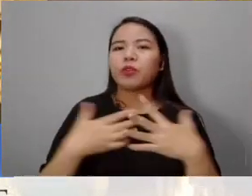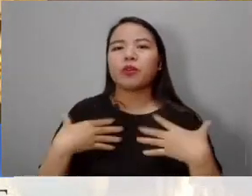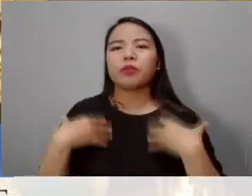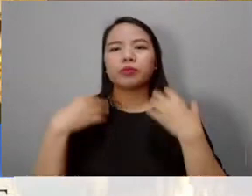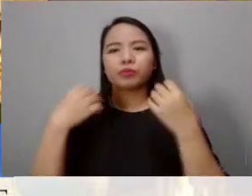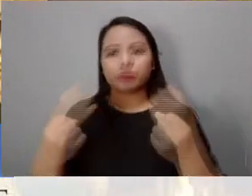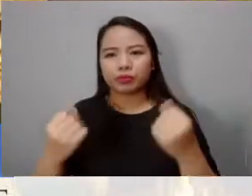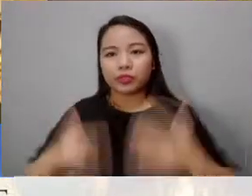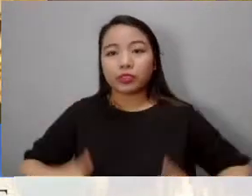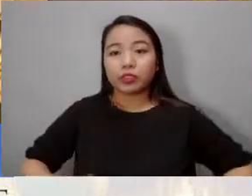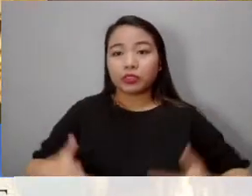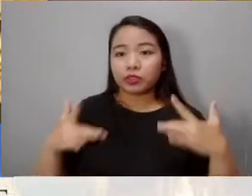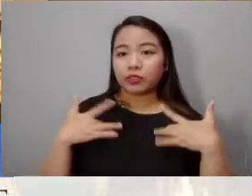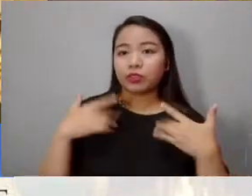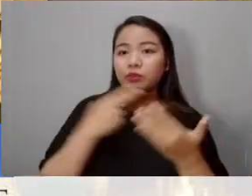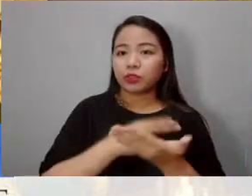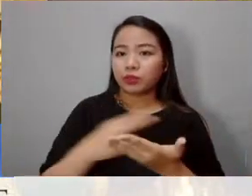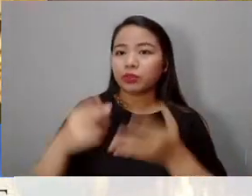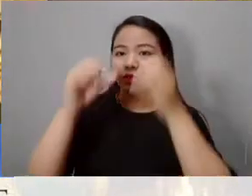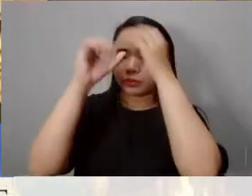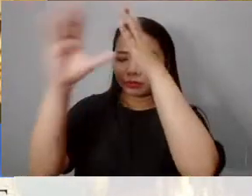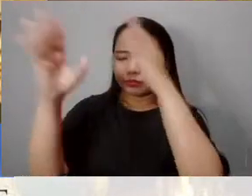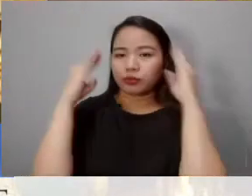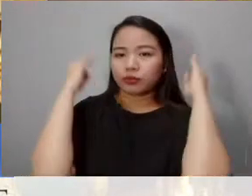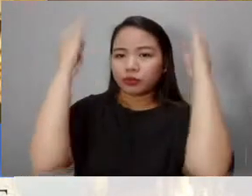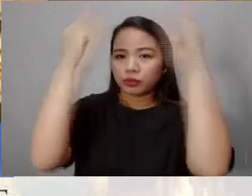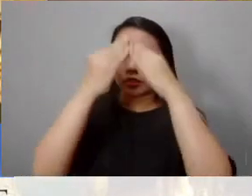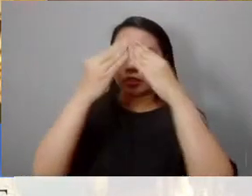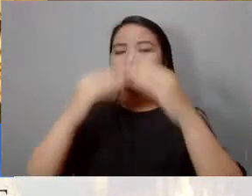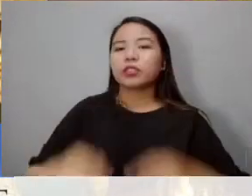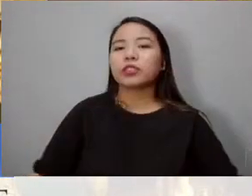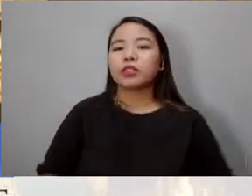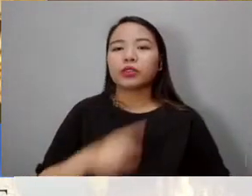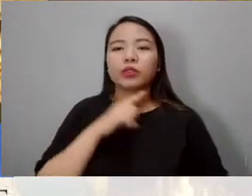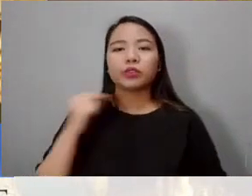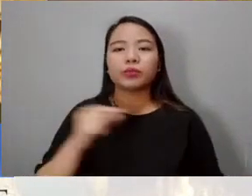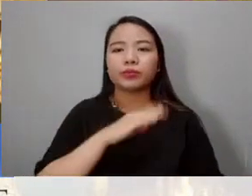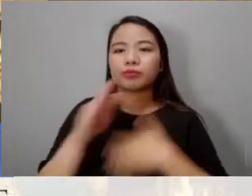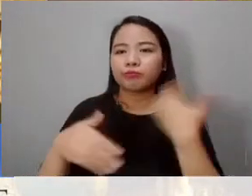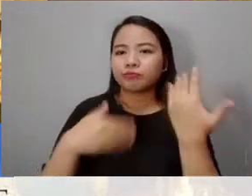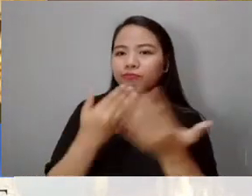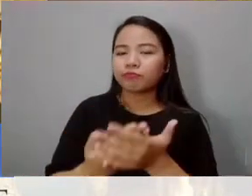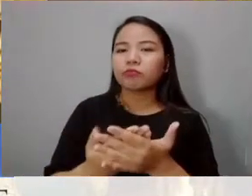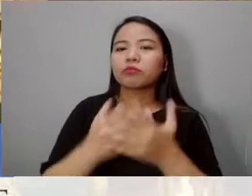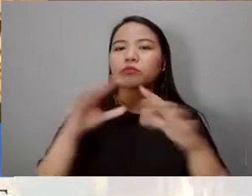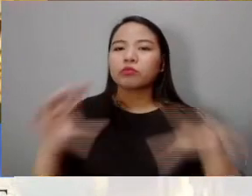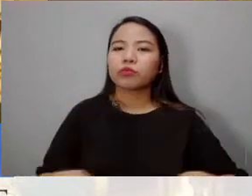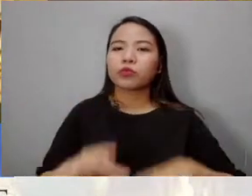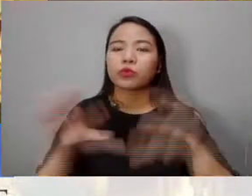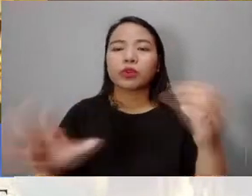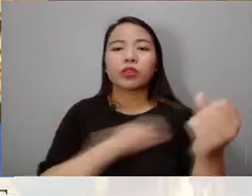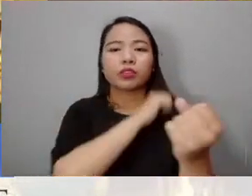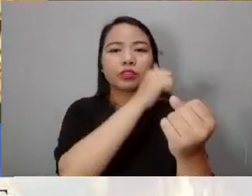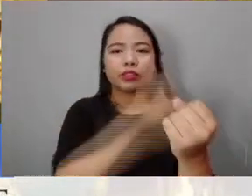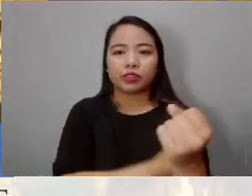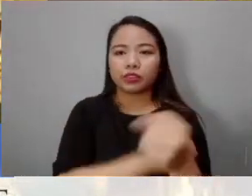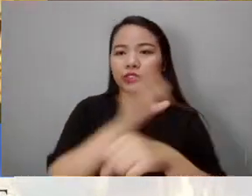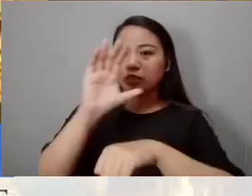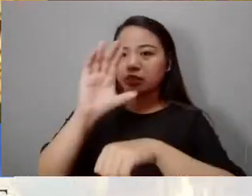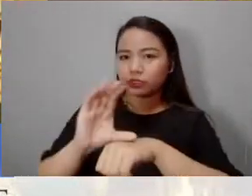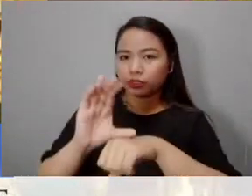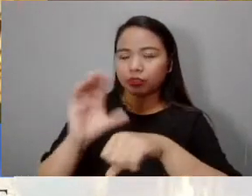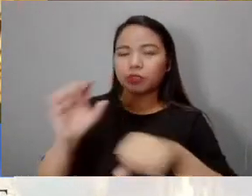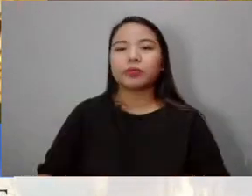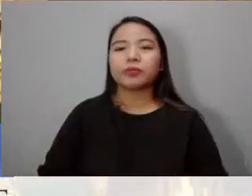Holy Father, the bishops, the clergy, and all who exercise authority in the church.